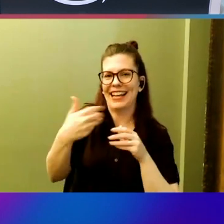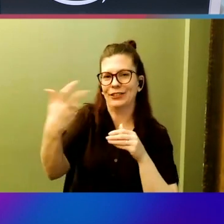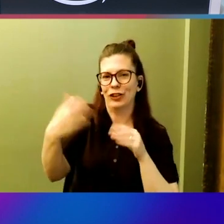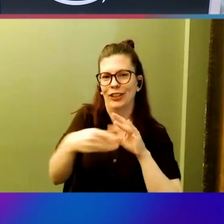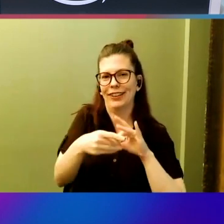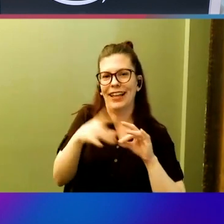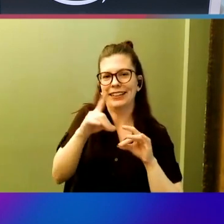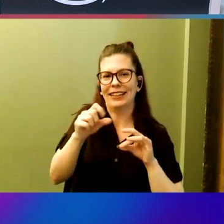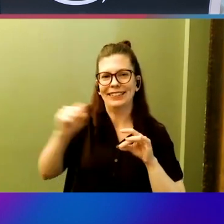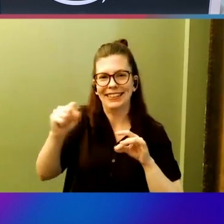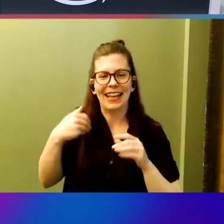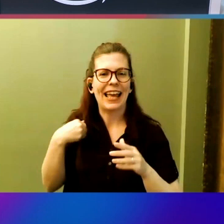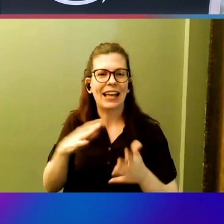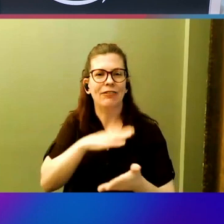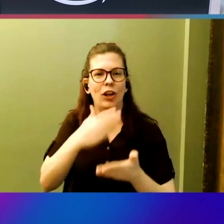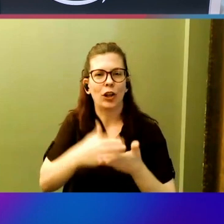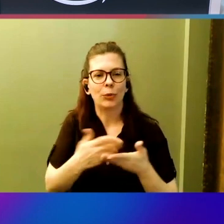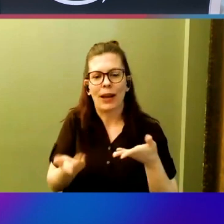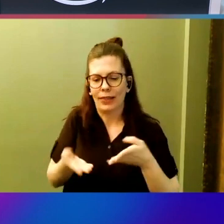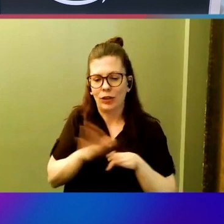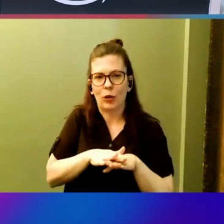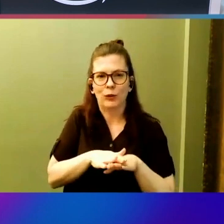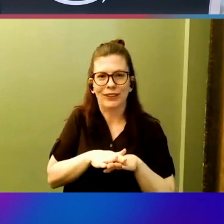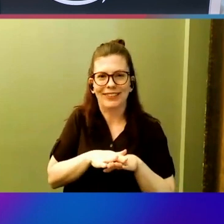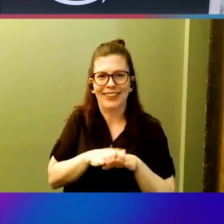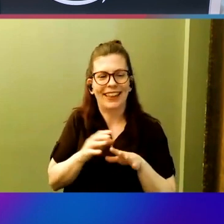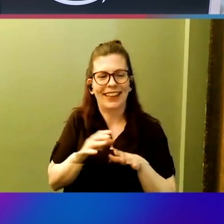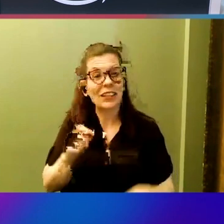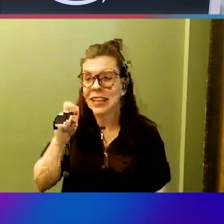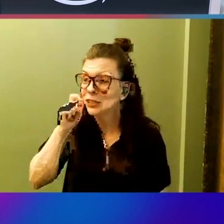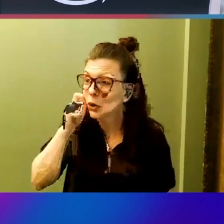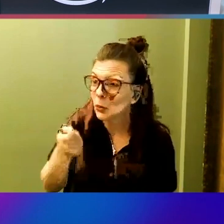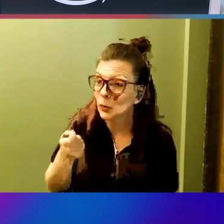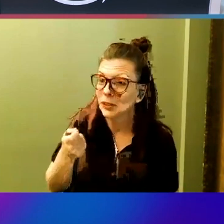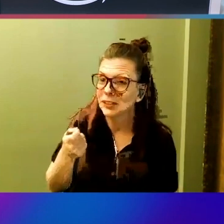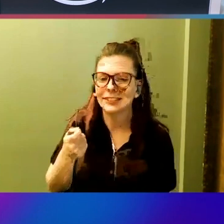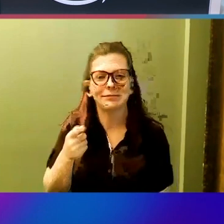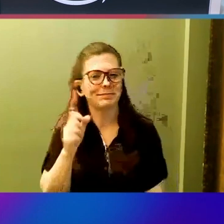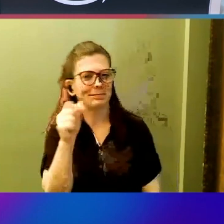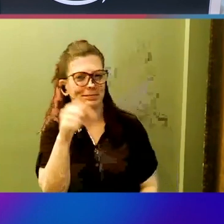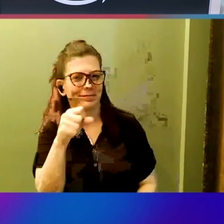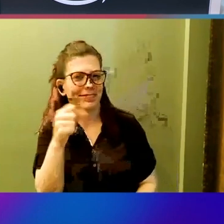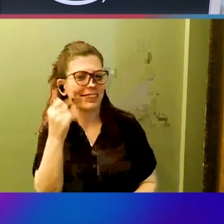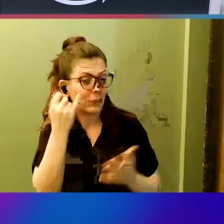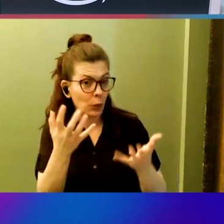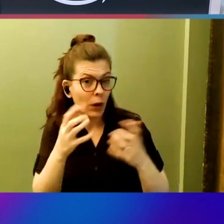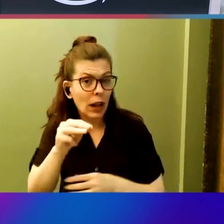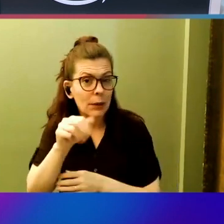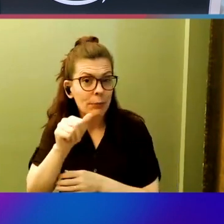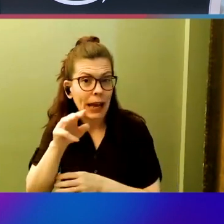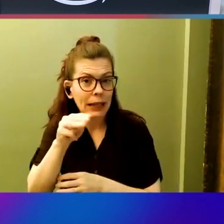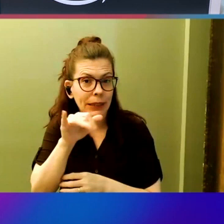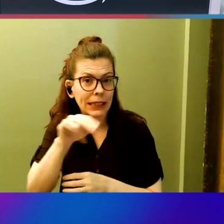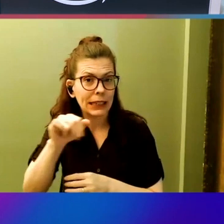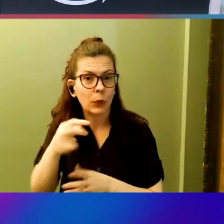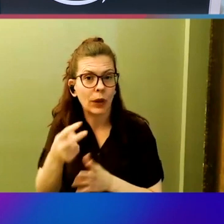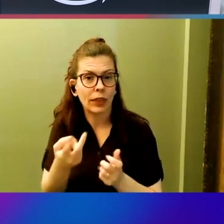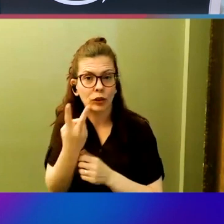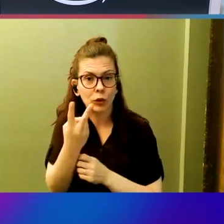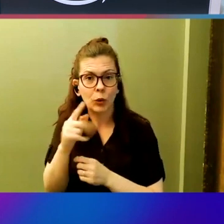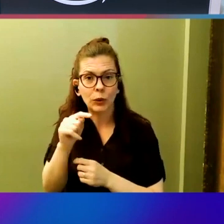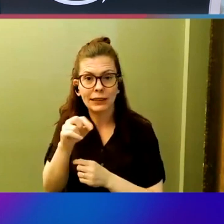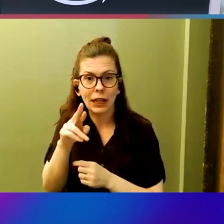and told the Mac Mini to boot off that. That's so cool. Yeah. So if you want a Mac Mini with 2 terabytes of storage, feel free to do that